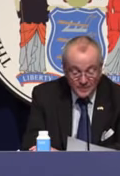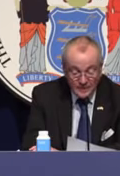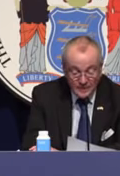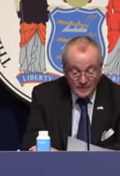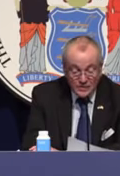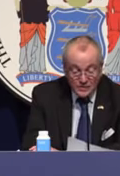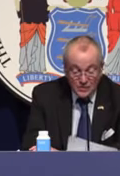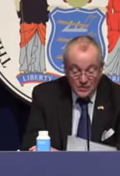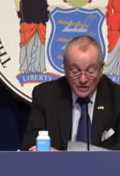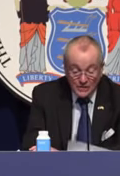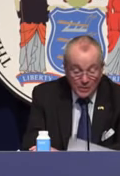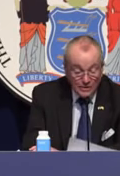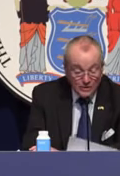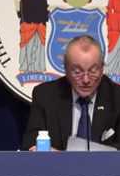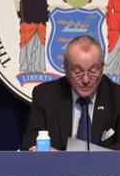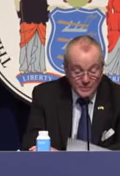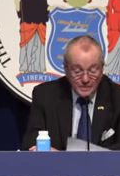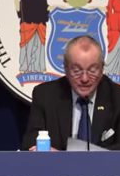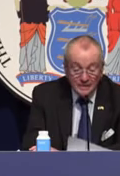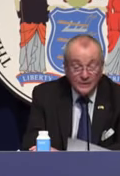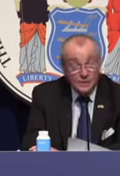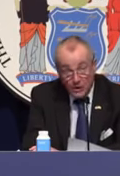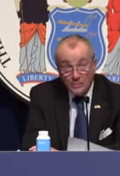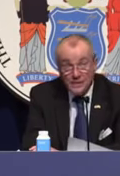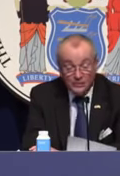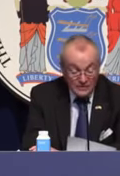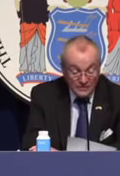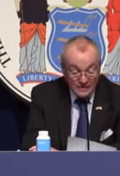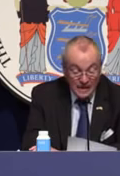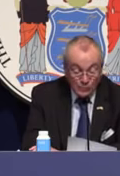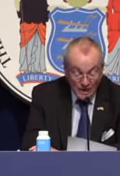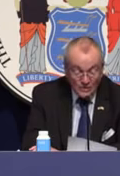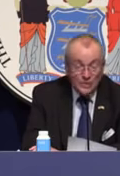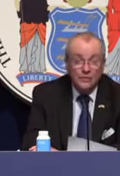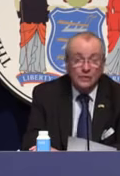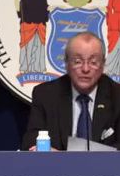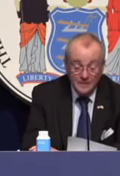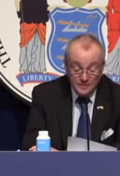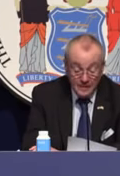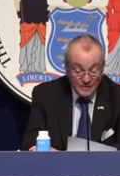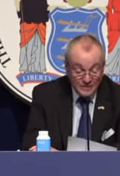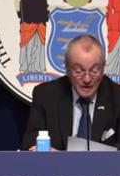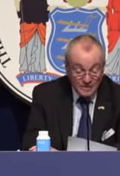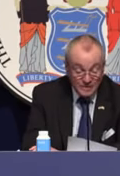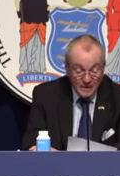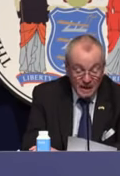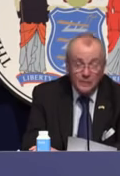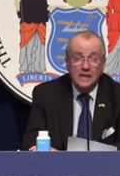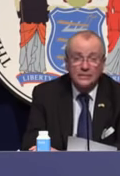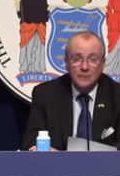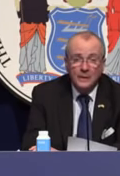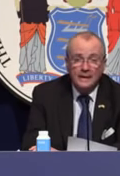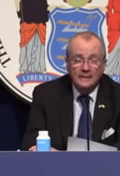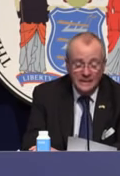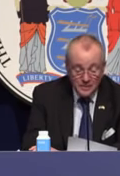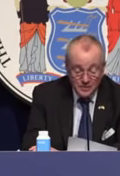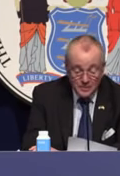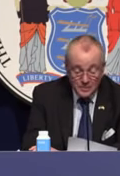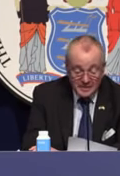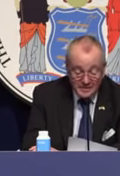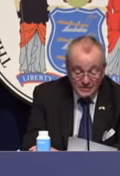week. This is a result of a partnership between the department itself and Rutgers University on the development of a comprehensive